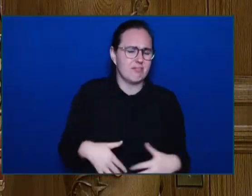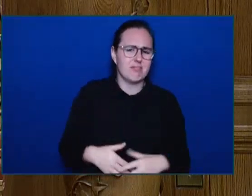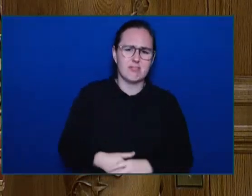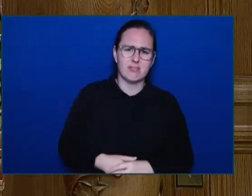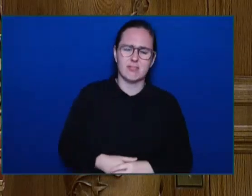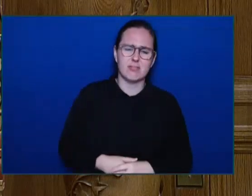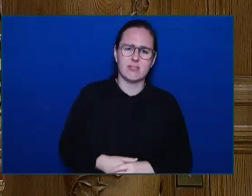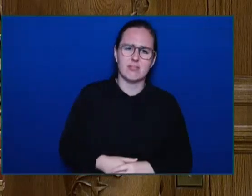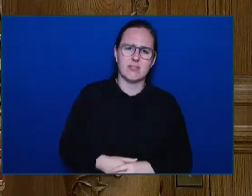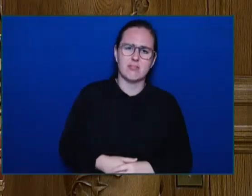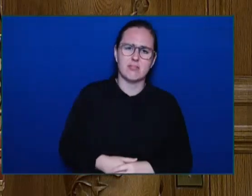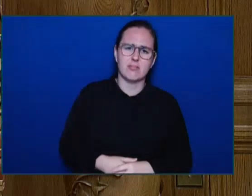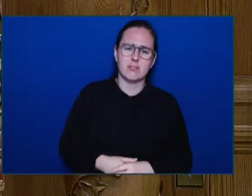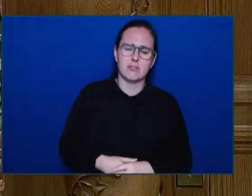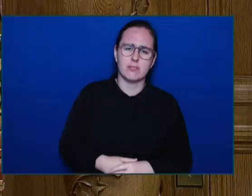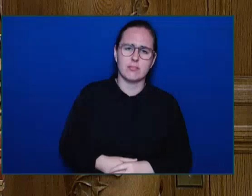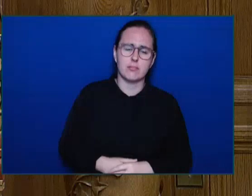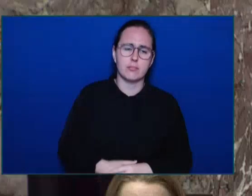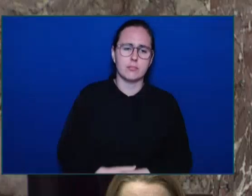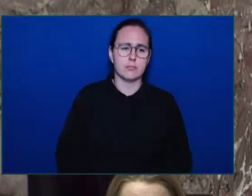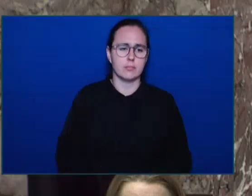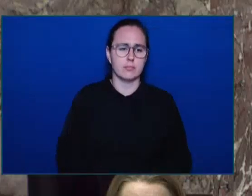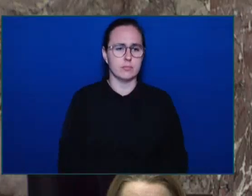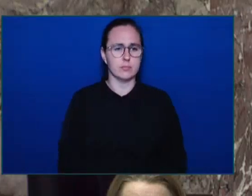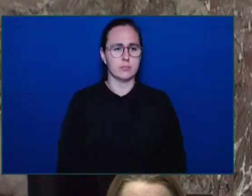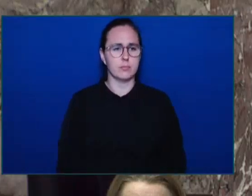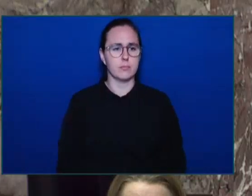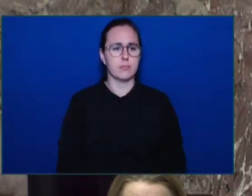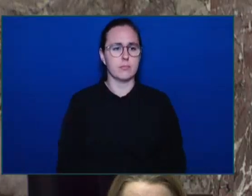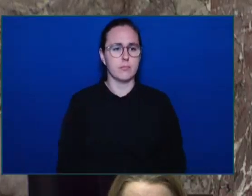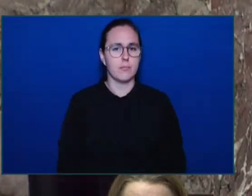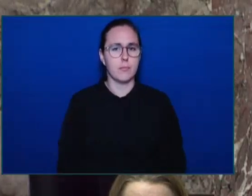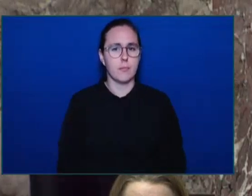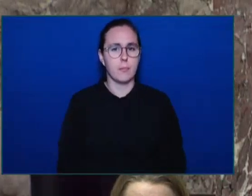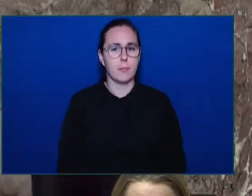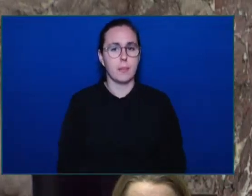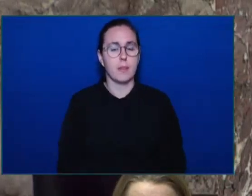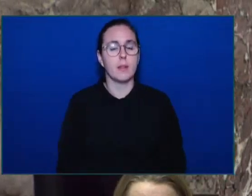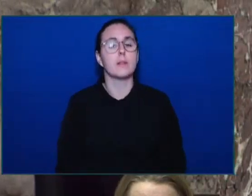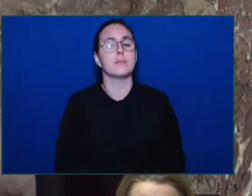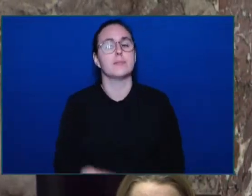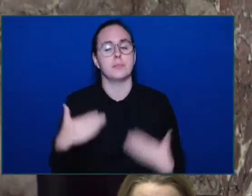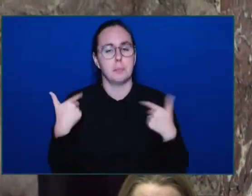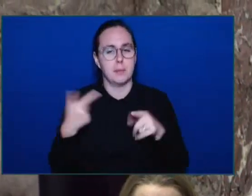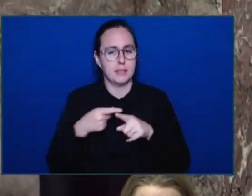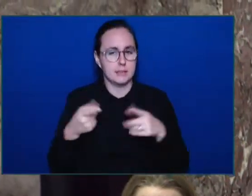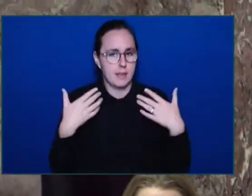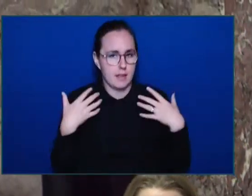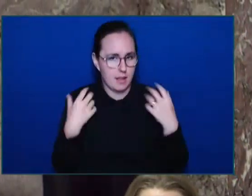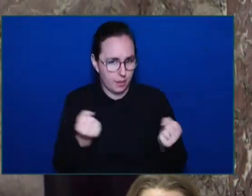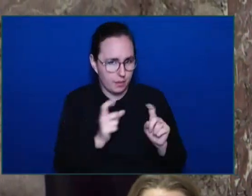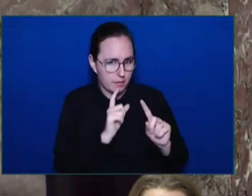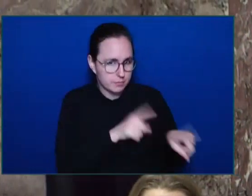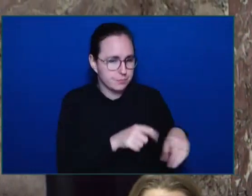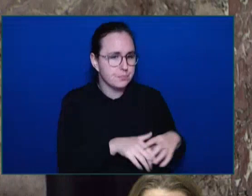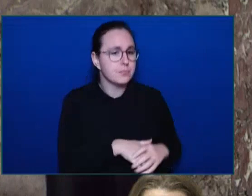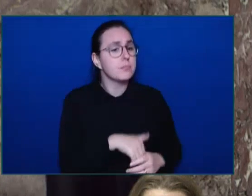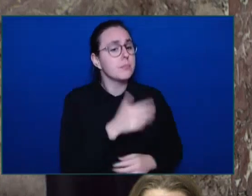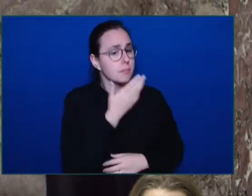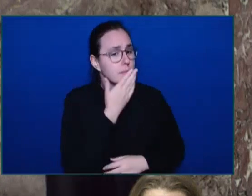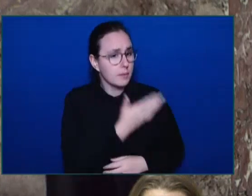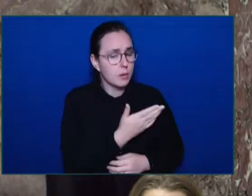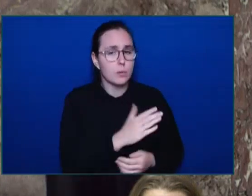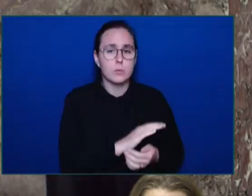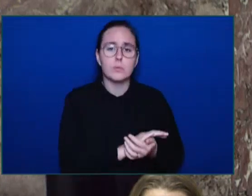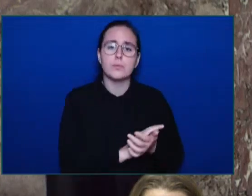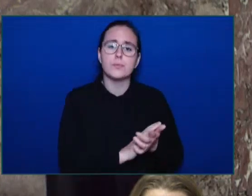Minister of Health. Well, thank you, Honourable Speaker. And the way I think you resolve issues and you work to